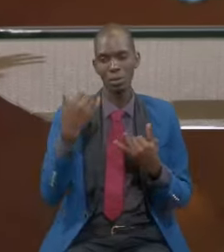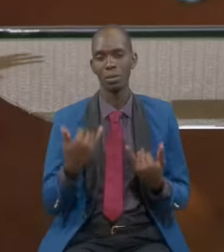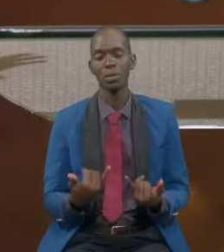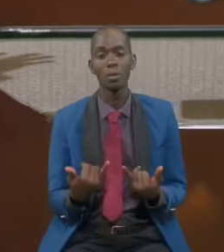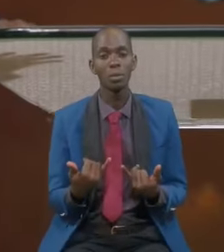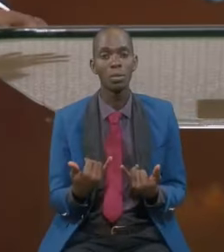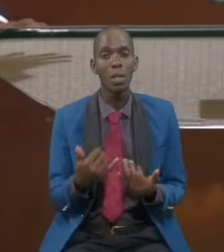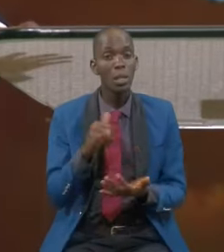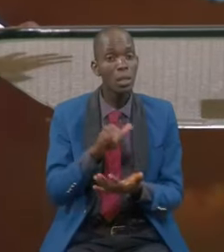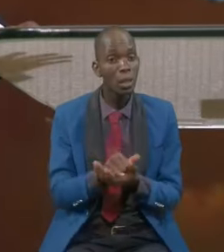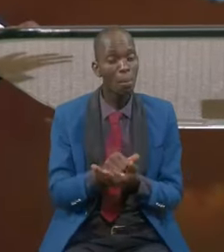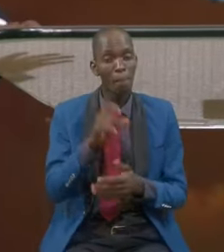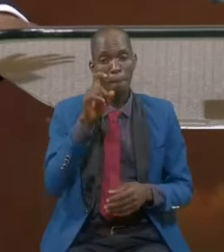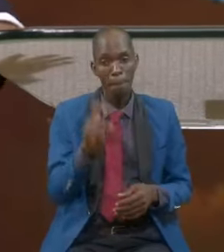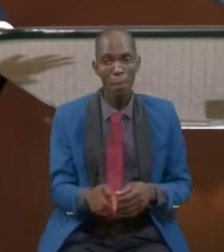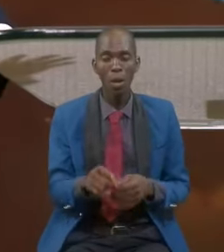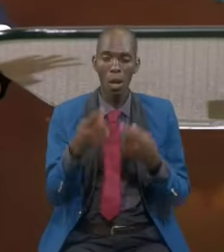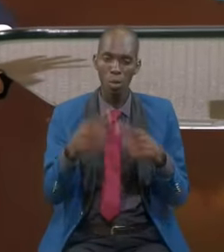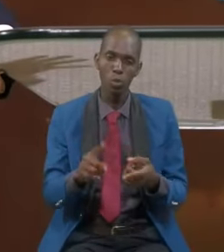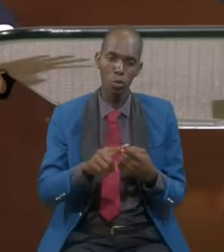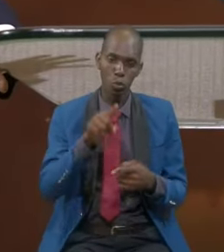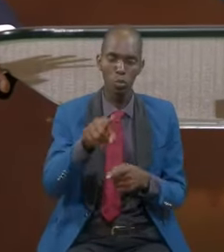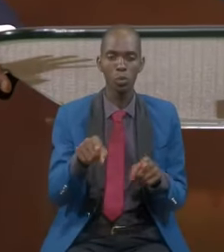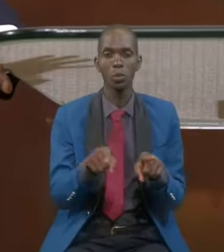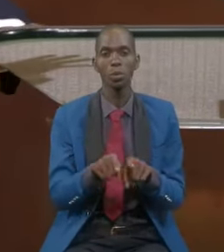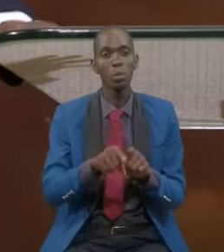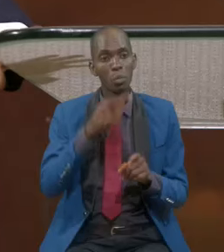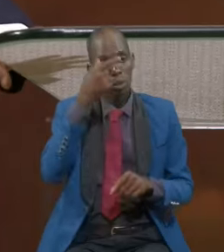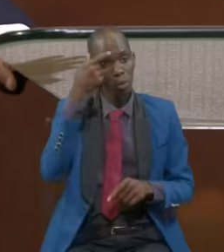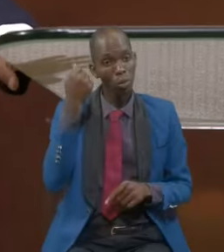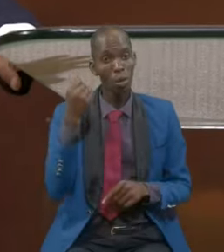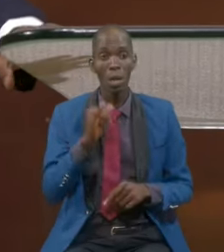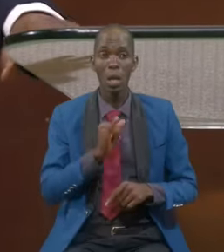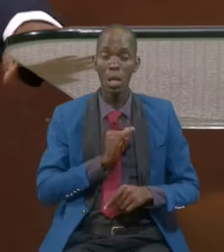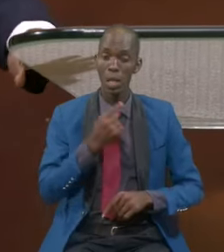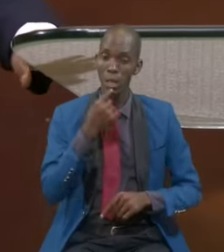That must happen to you, because I tell you,